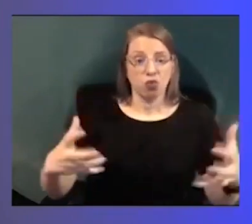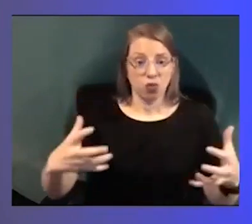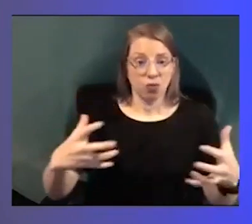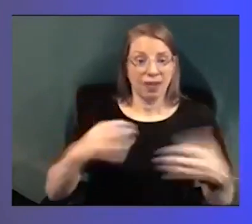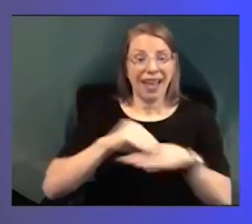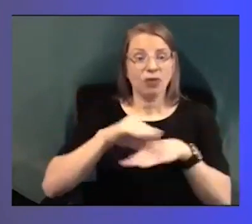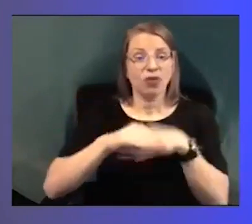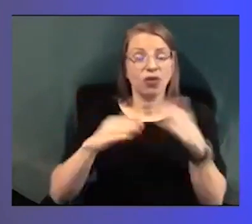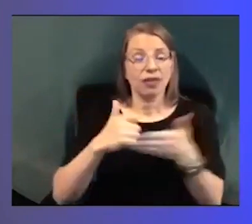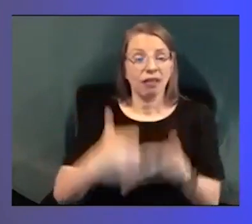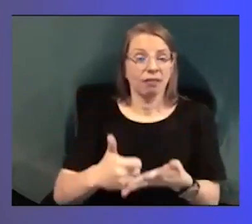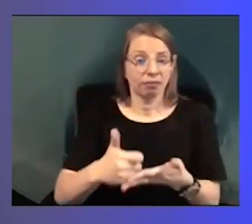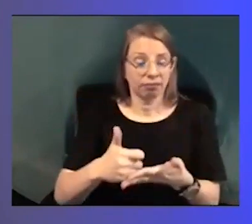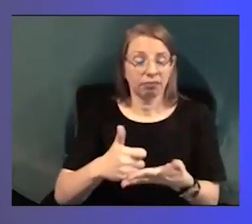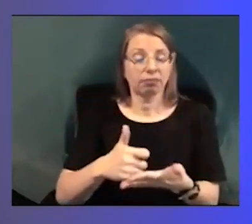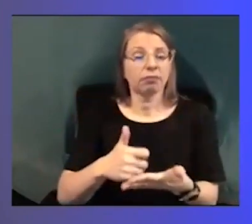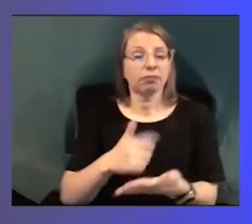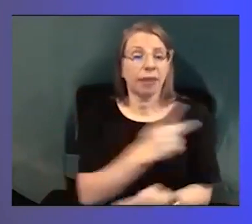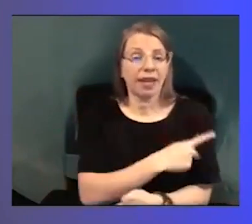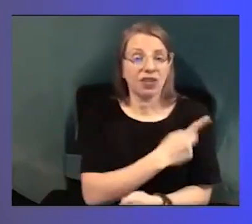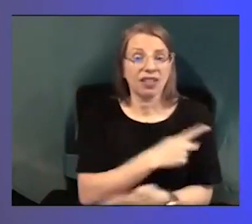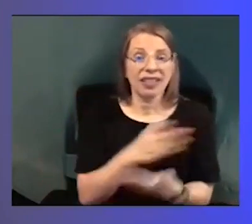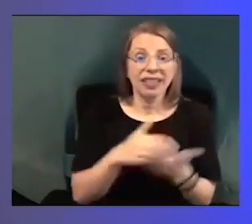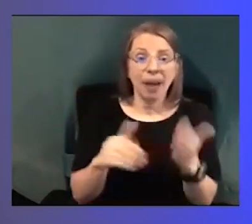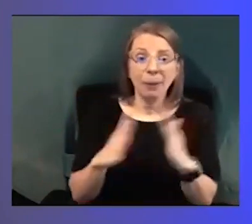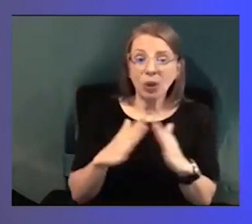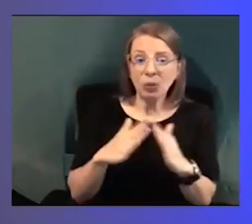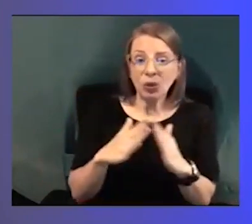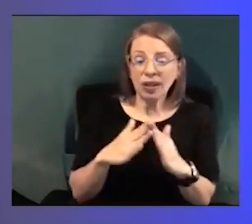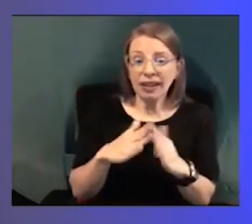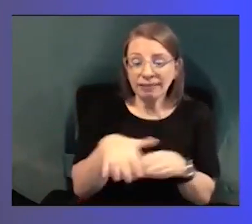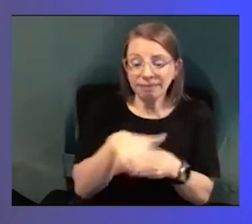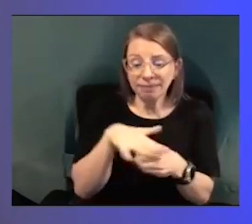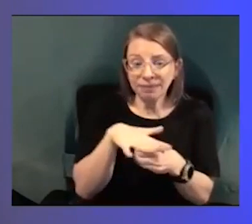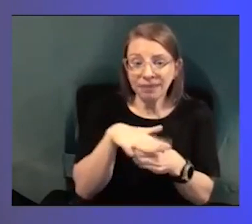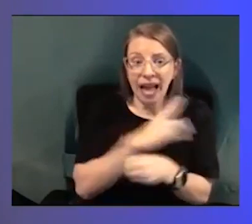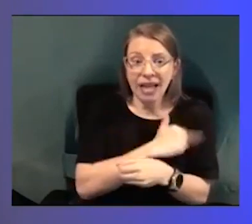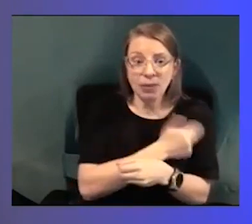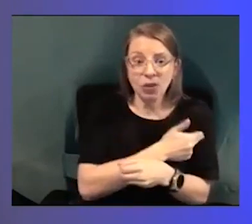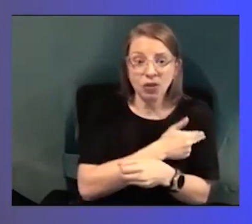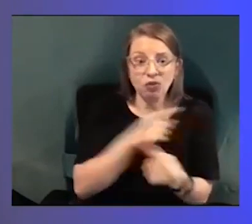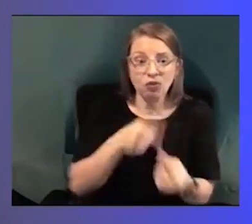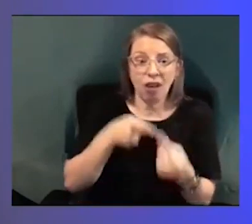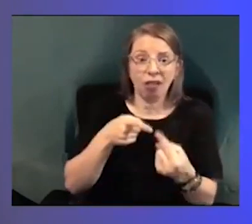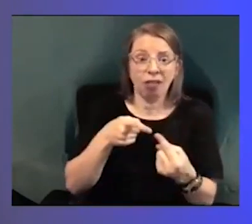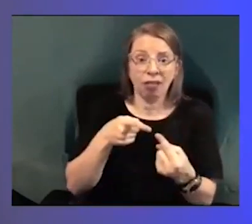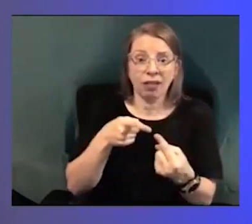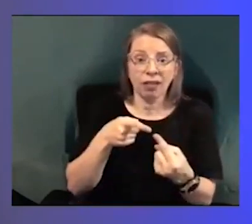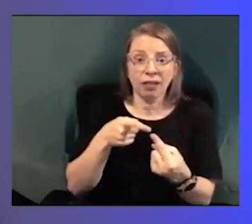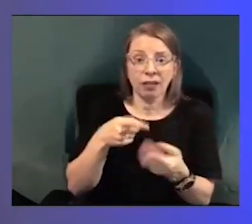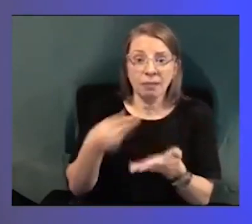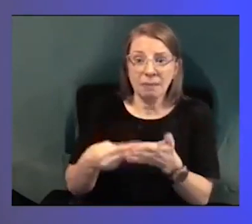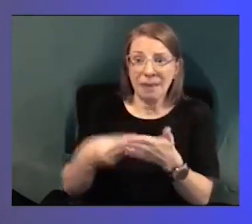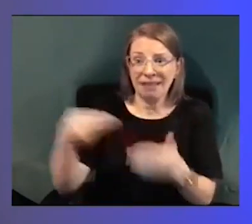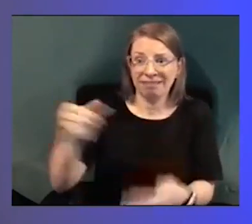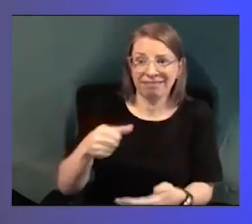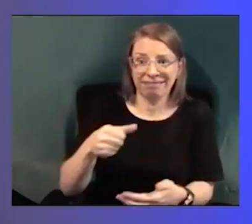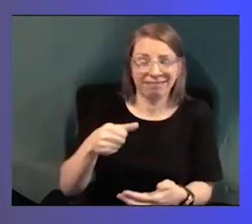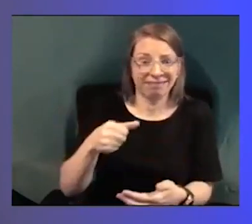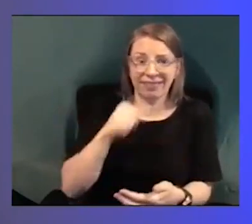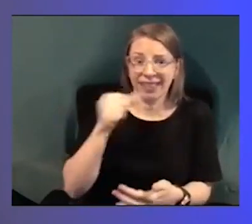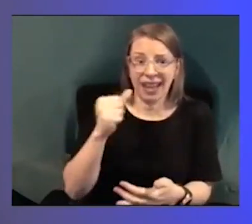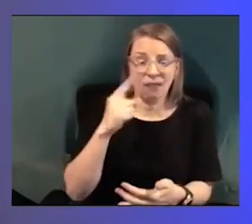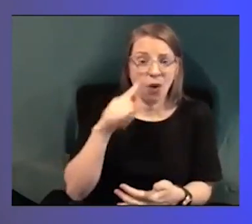smaller community hospitals do struggle to be able to staff that. It's an administrative cost. You don't get reimbursed for having